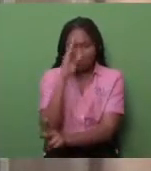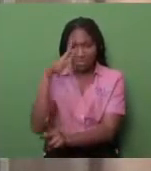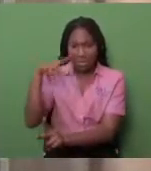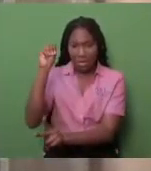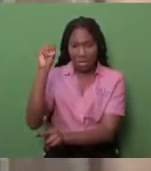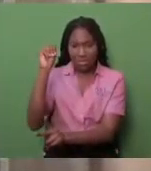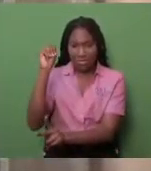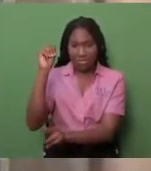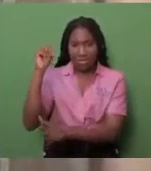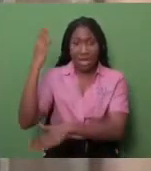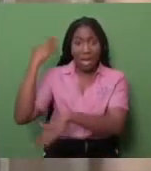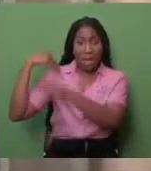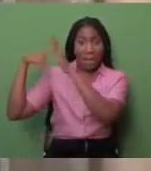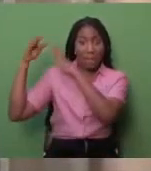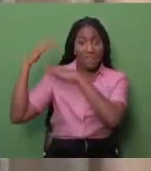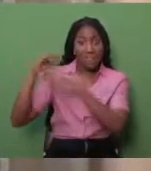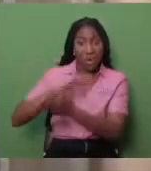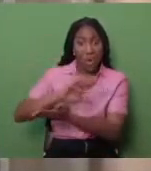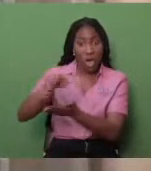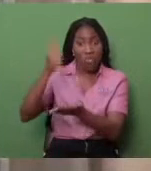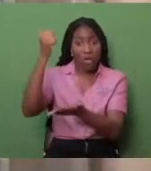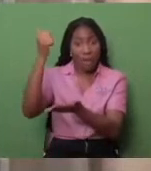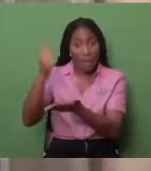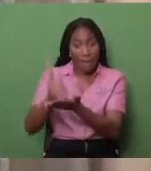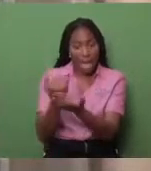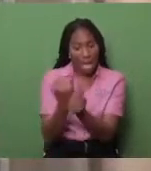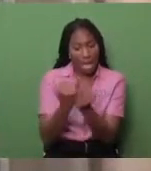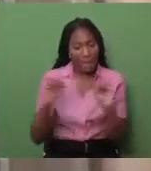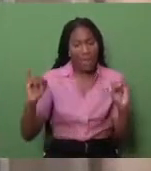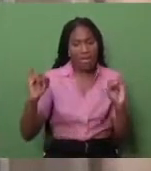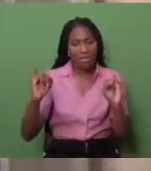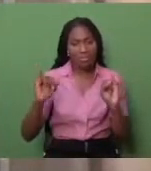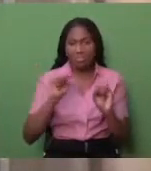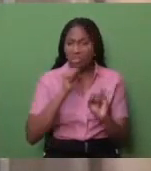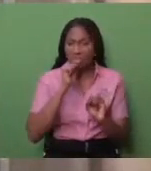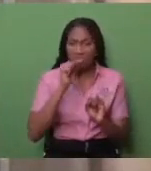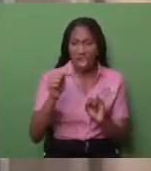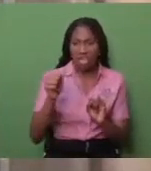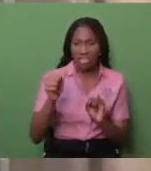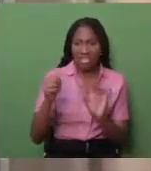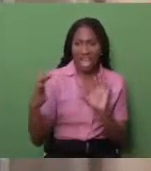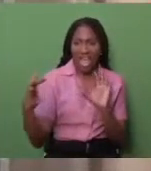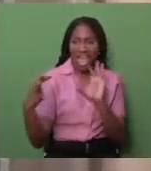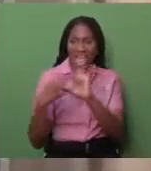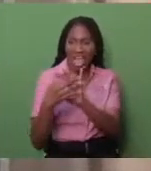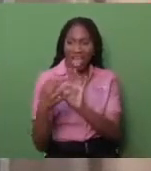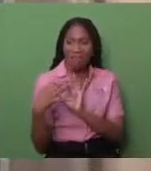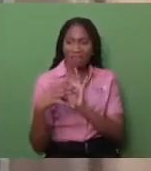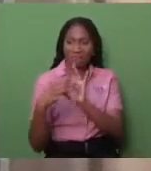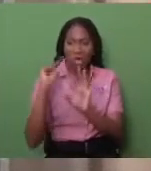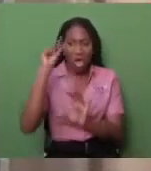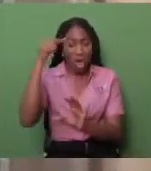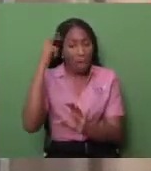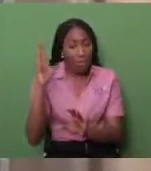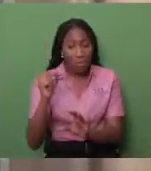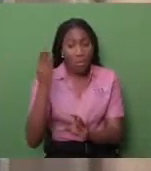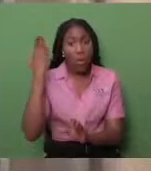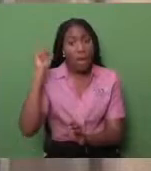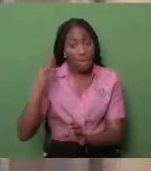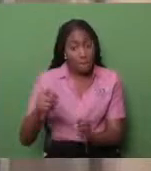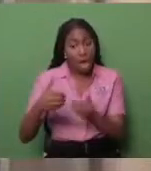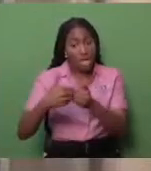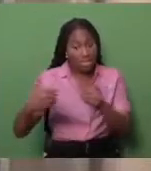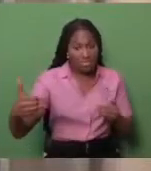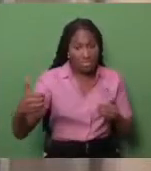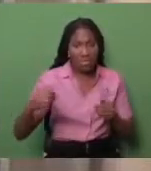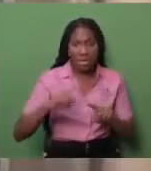into a subdivision of the Ministry of Finance. They amended the Central Bank Act to allow the Minister of Finance to